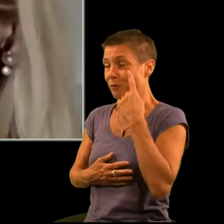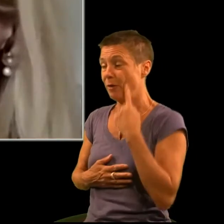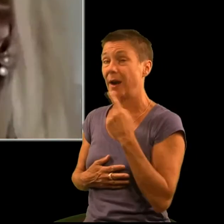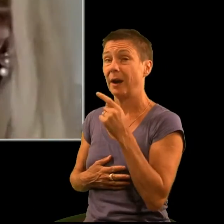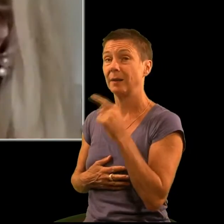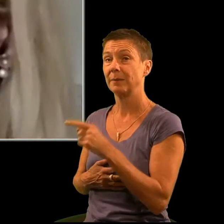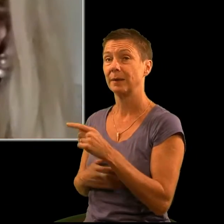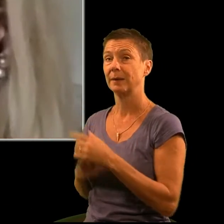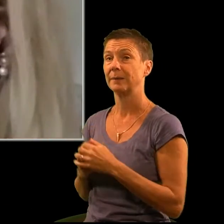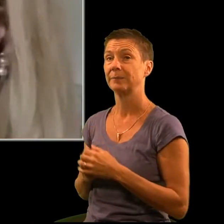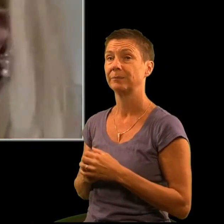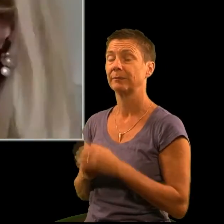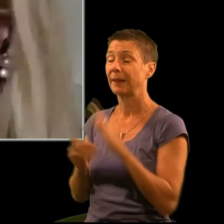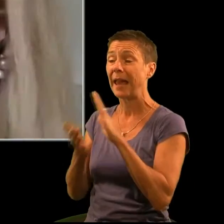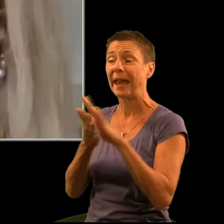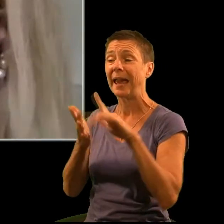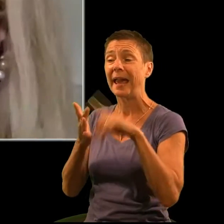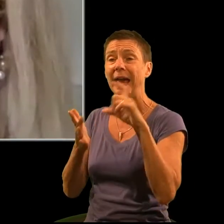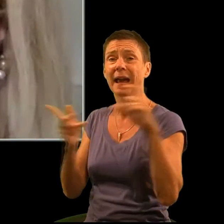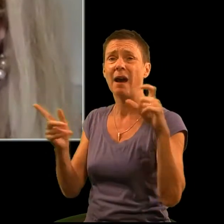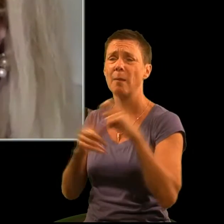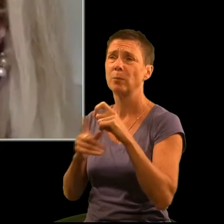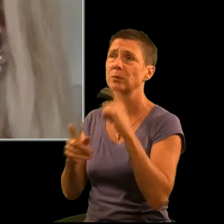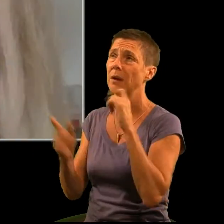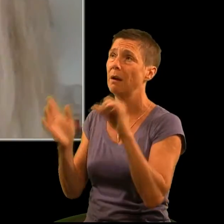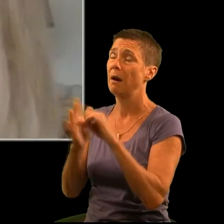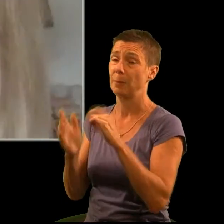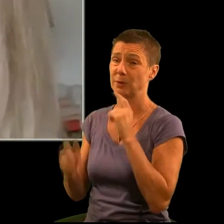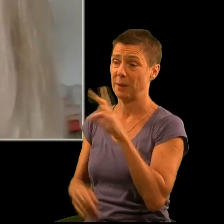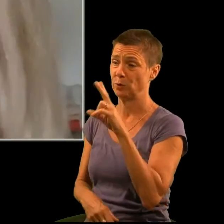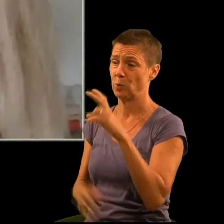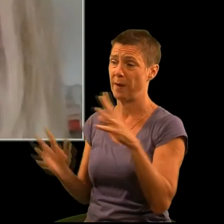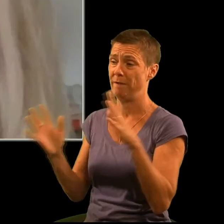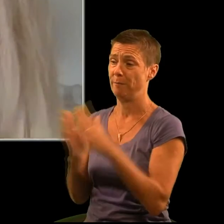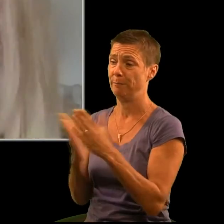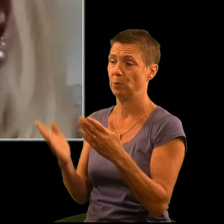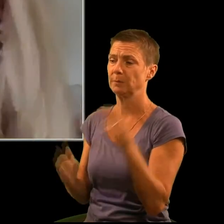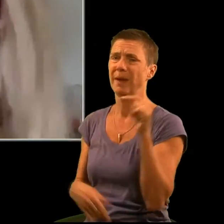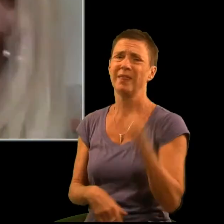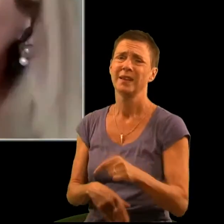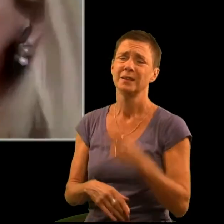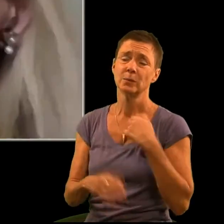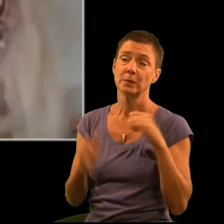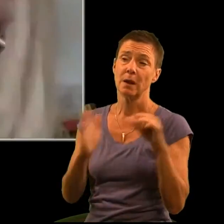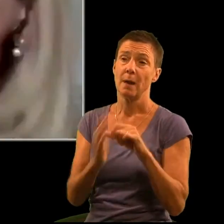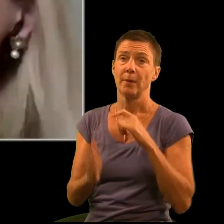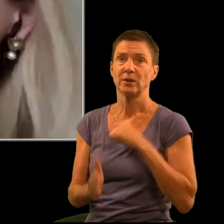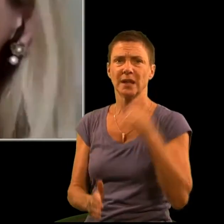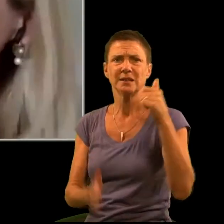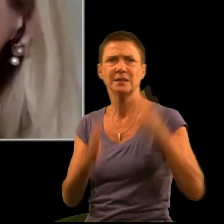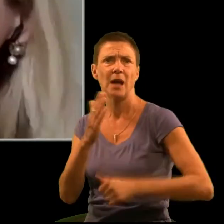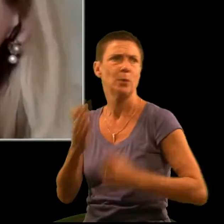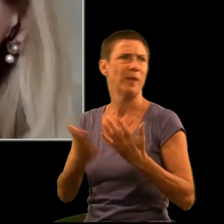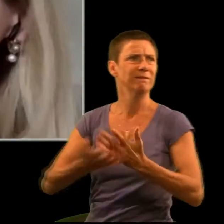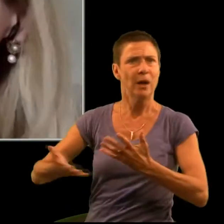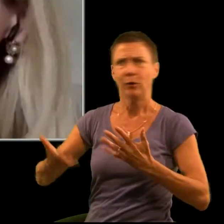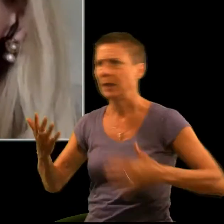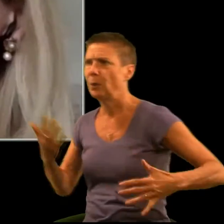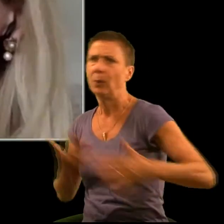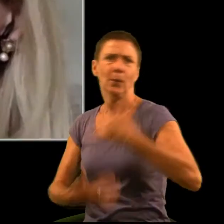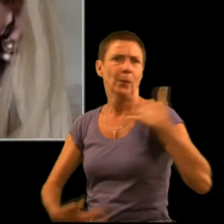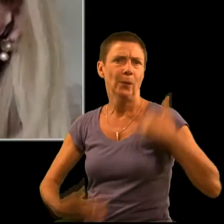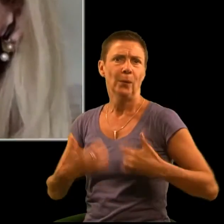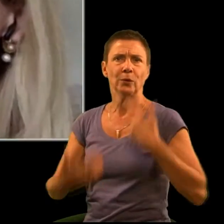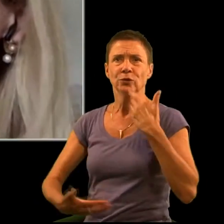books, Hiccup, that was hard. But this one, I found it really hard. I sort of had to end it because I'd started with this really dynamic story arc,